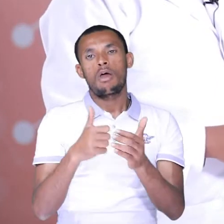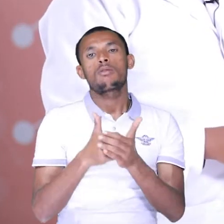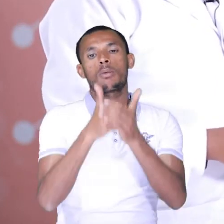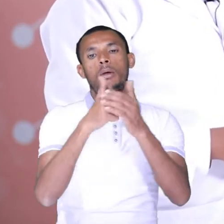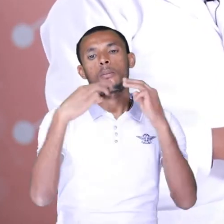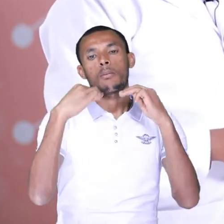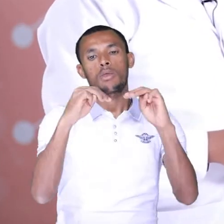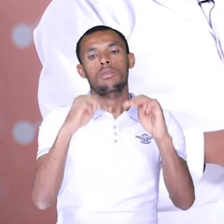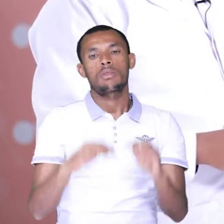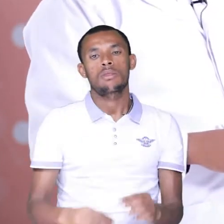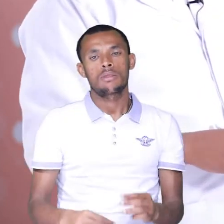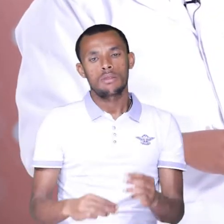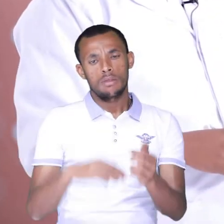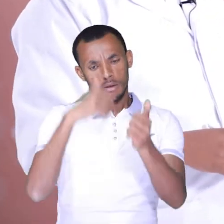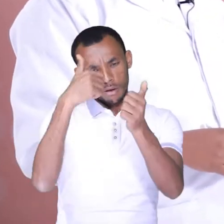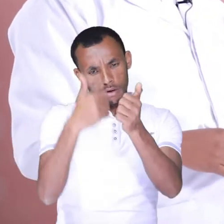mass.